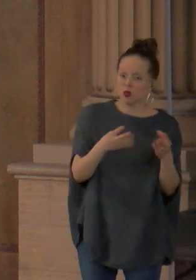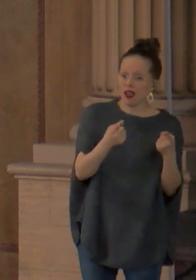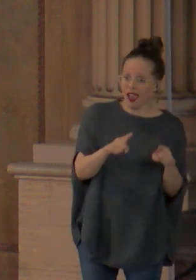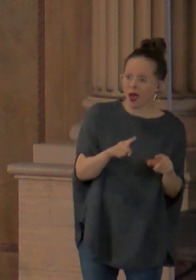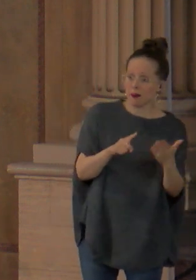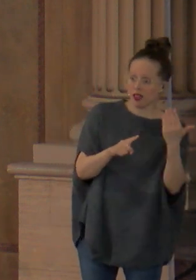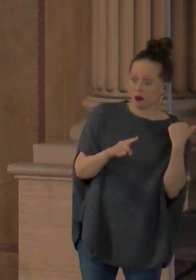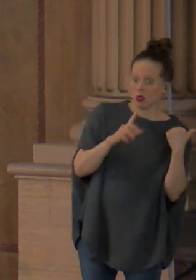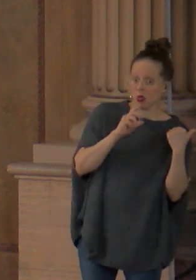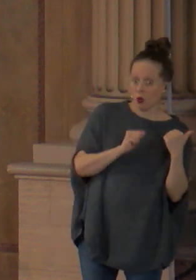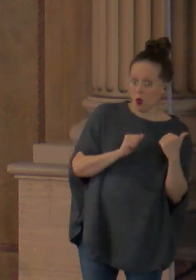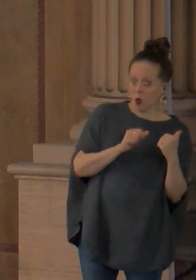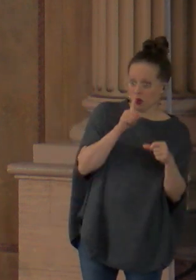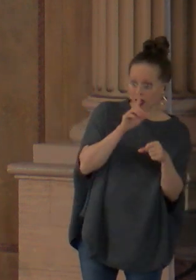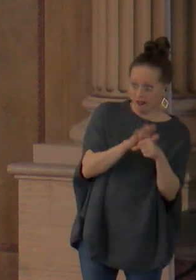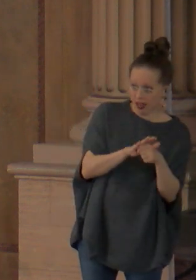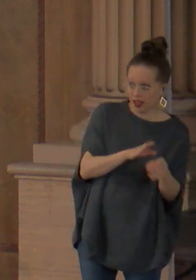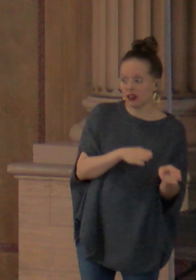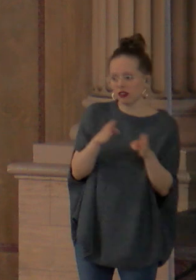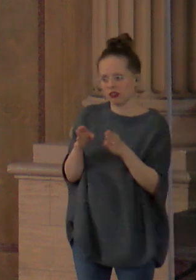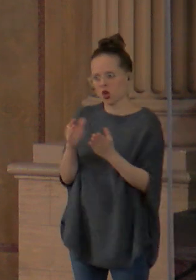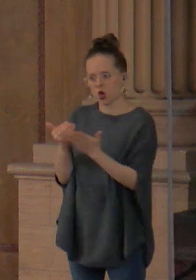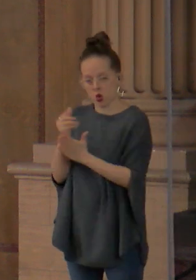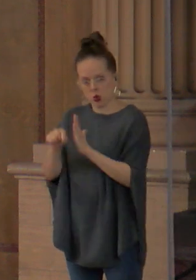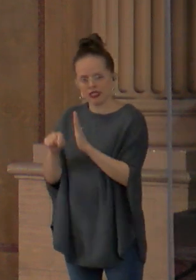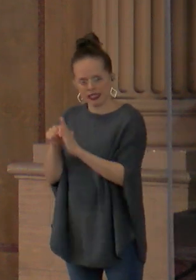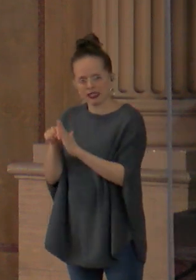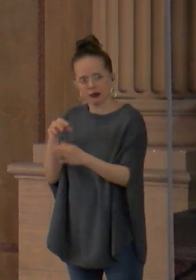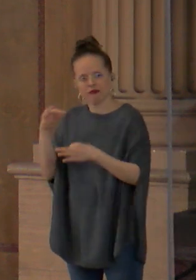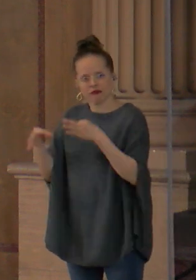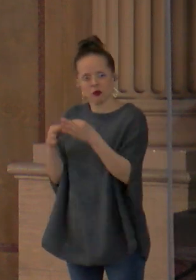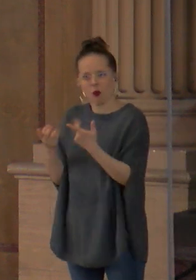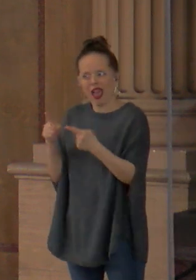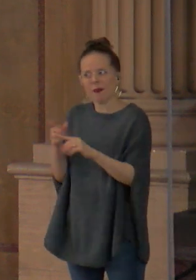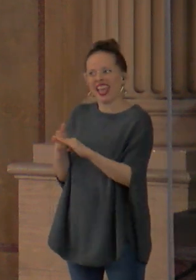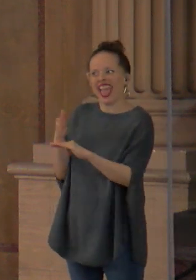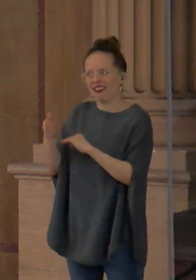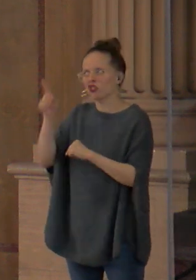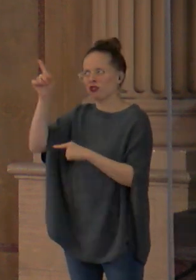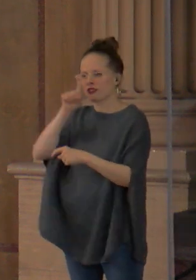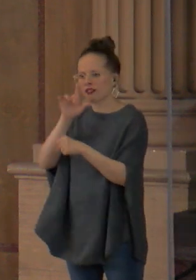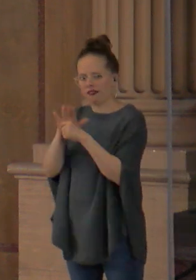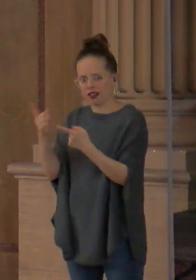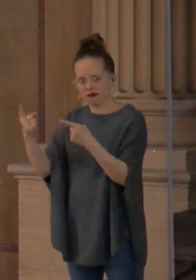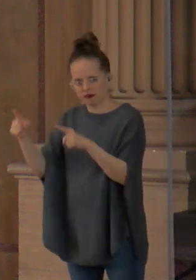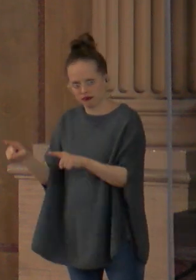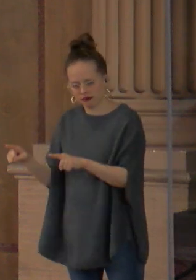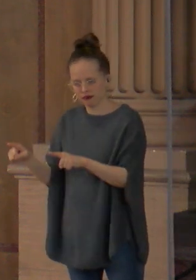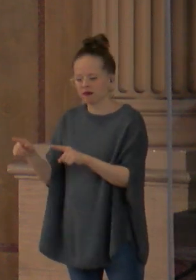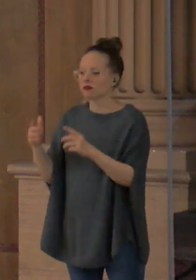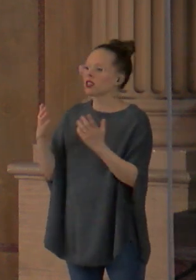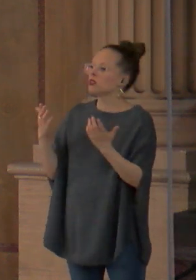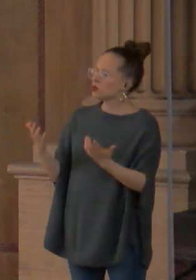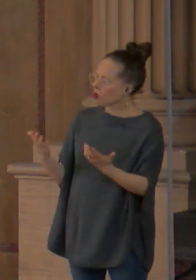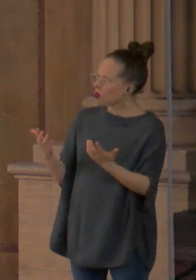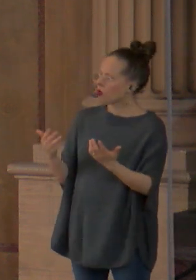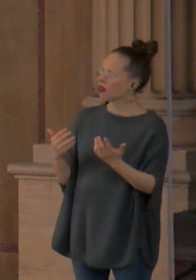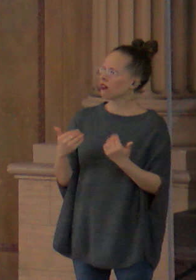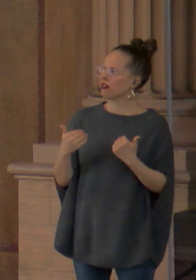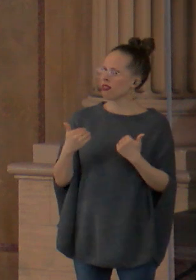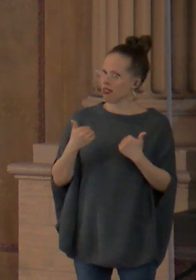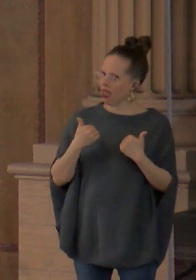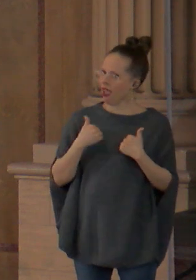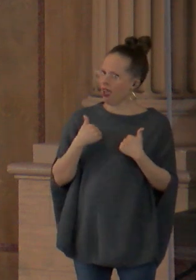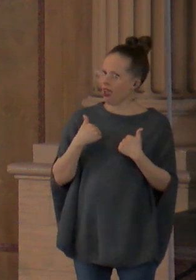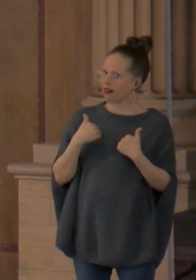on under the New Covenant. And in a covenant, John Stott's definition is a solemn agreement between God and men, by which